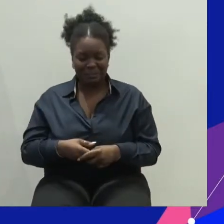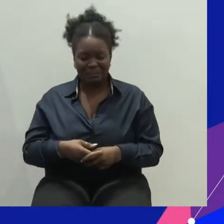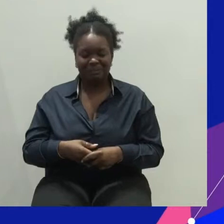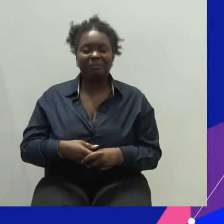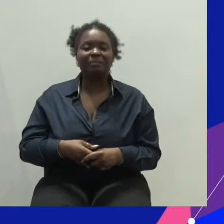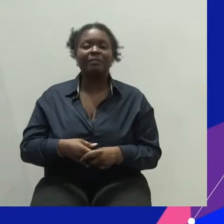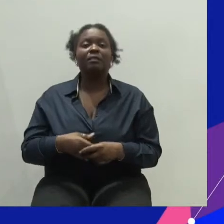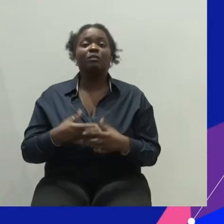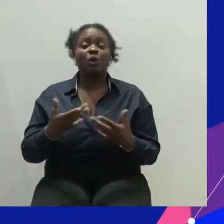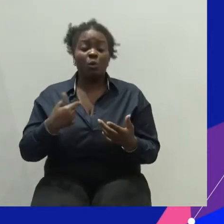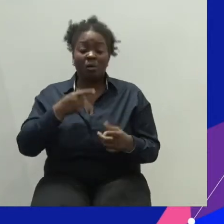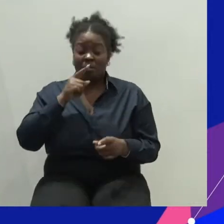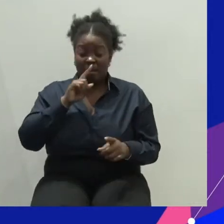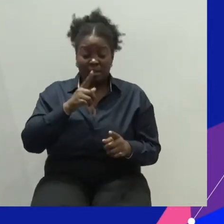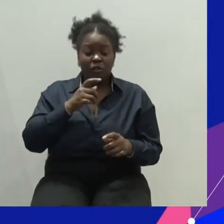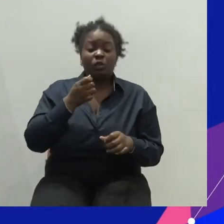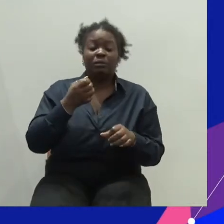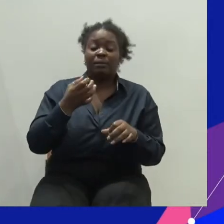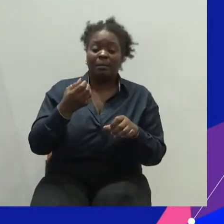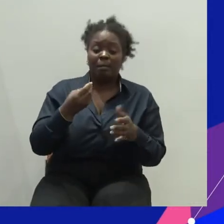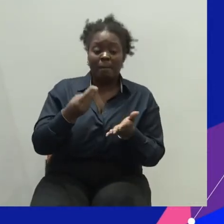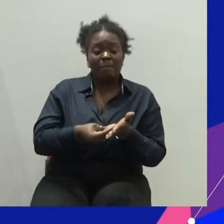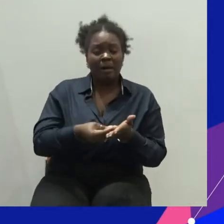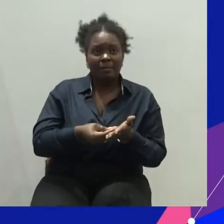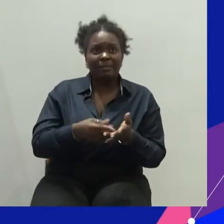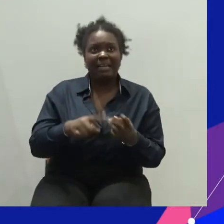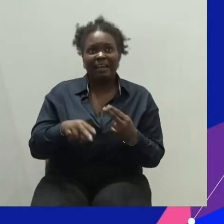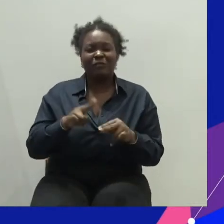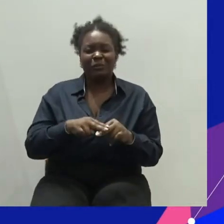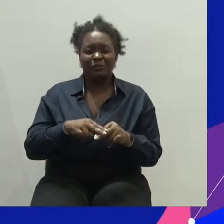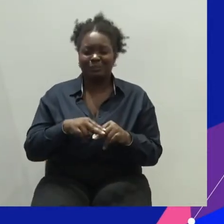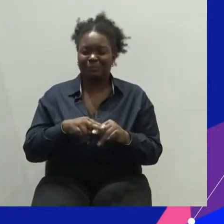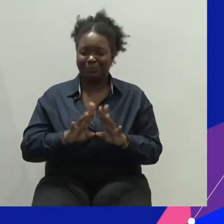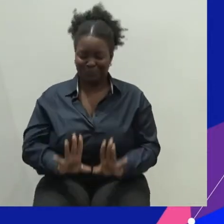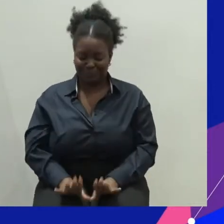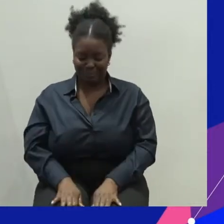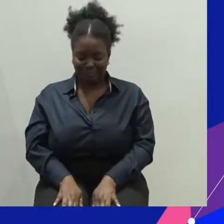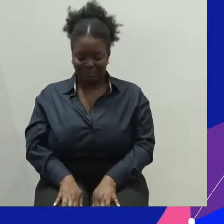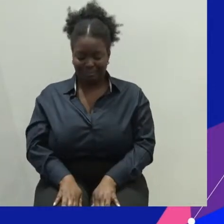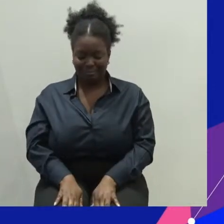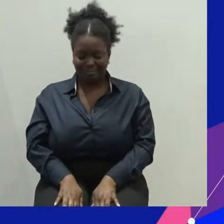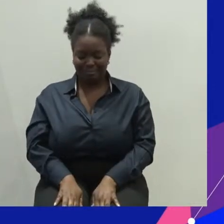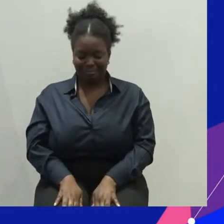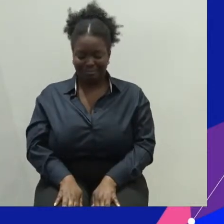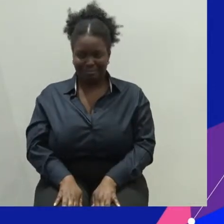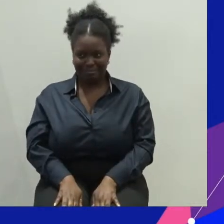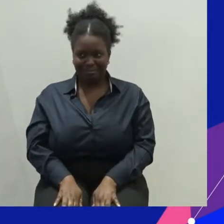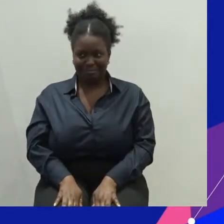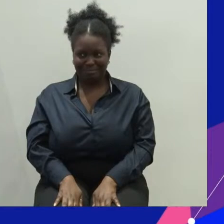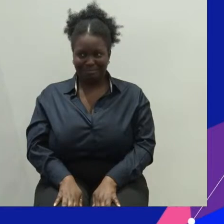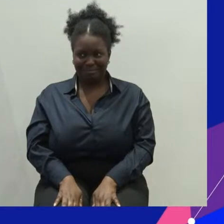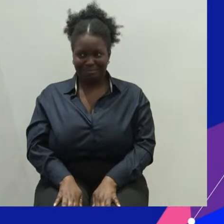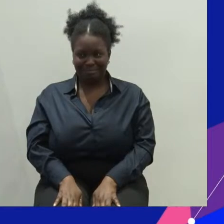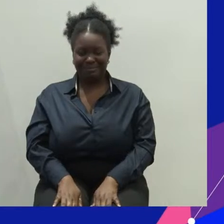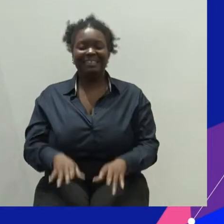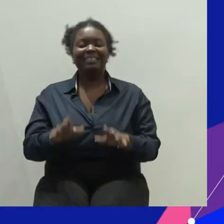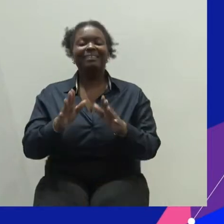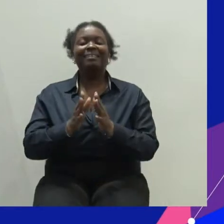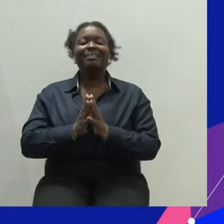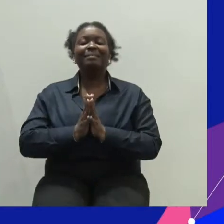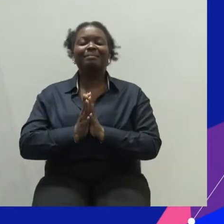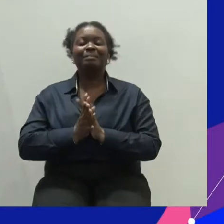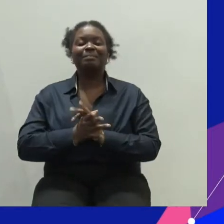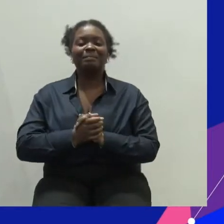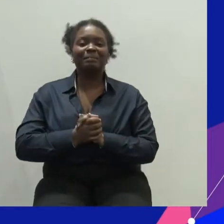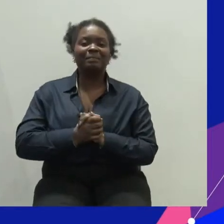low cost. And if it has a high cost, you can't purchase very much of it, so you don't make very much of it. So in part, it matters if